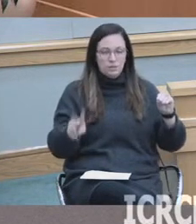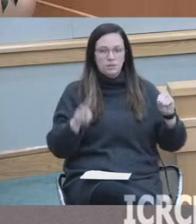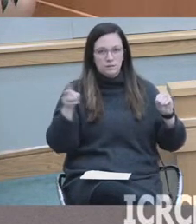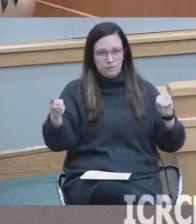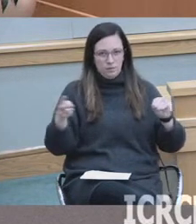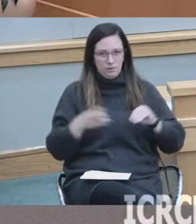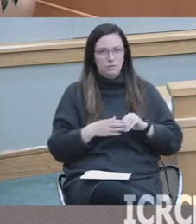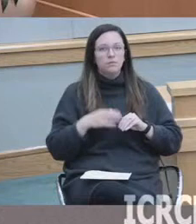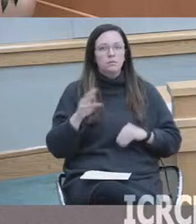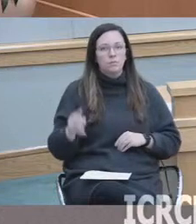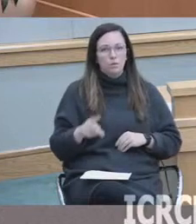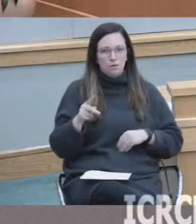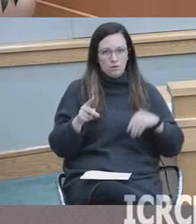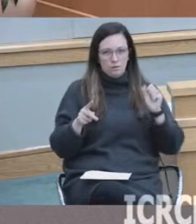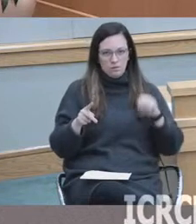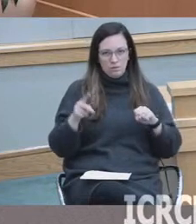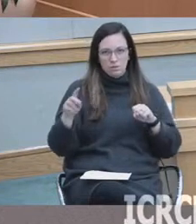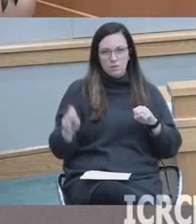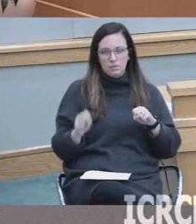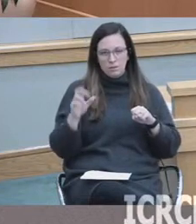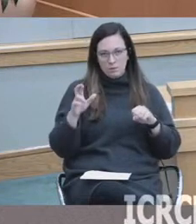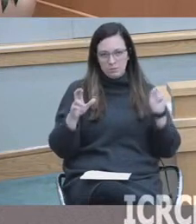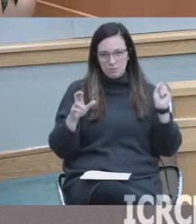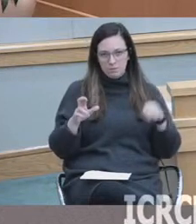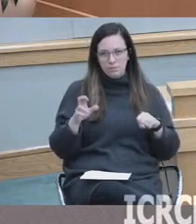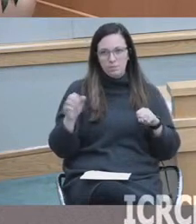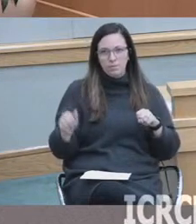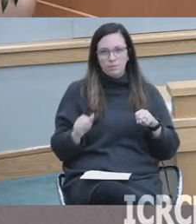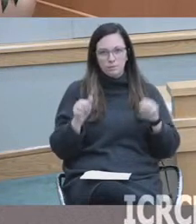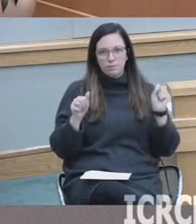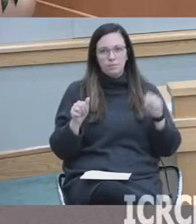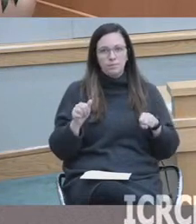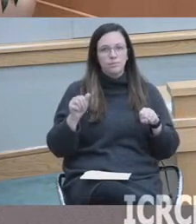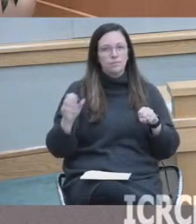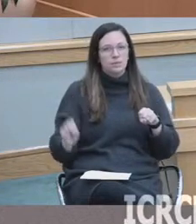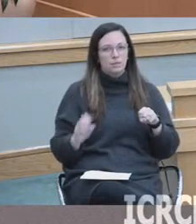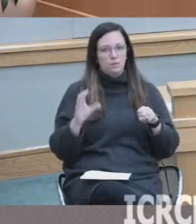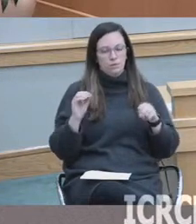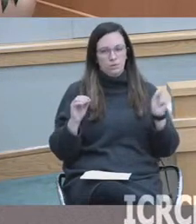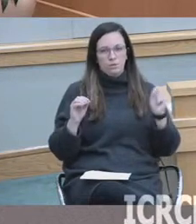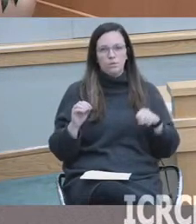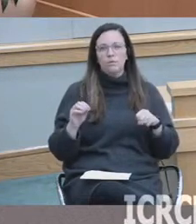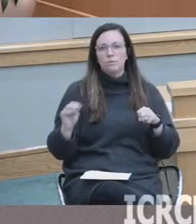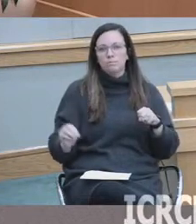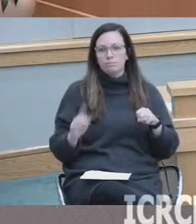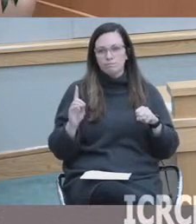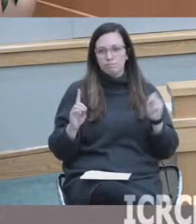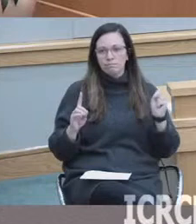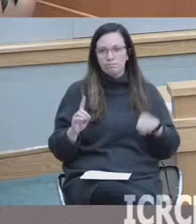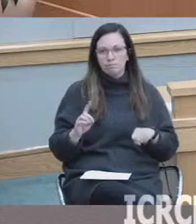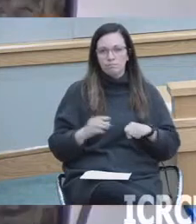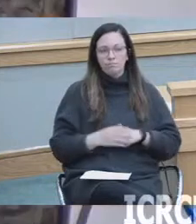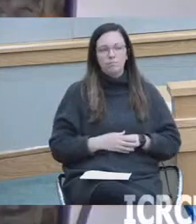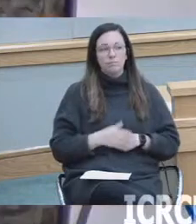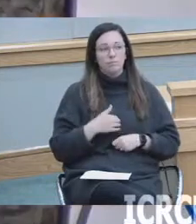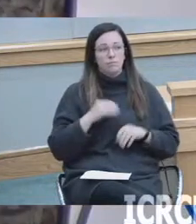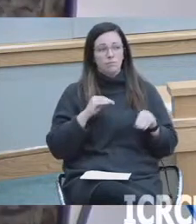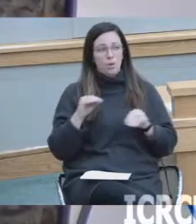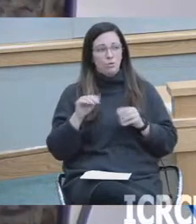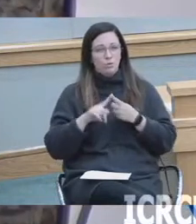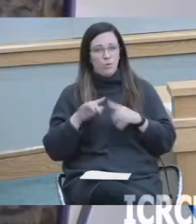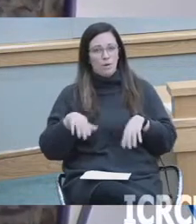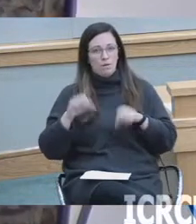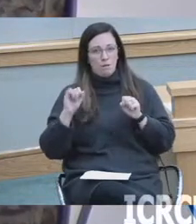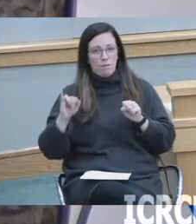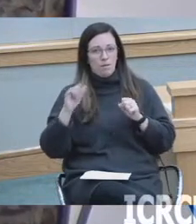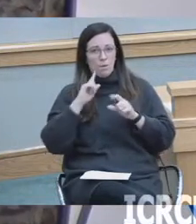Second. Mr. Putoff. Yes. Ms. Smiley Robertson. Yes. Mr. Albrecht. Yes. Mr. Sextro. Yes. Ms. McDaniel. Yes. May I have a motion to adopt the